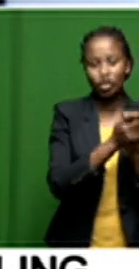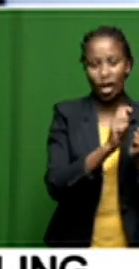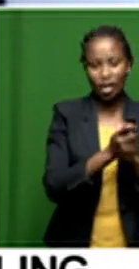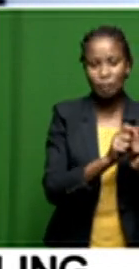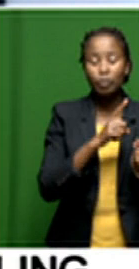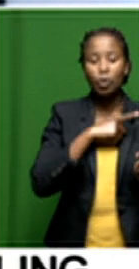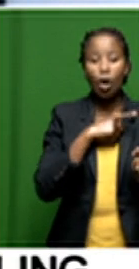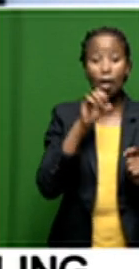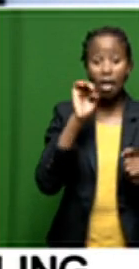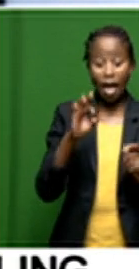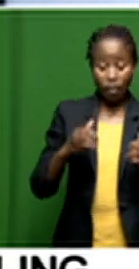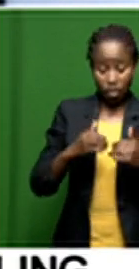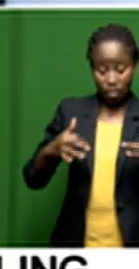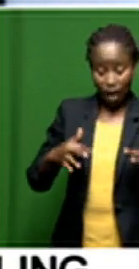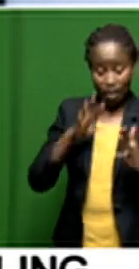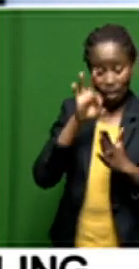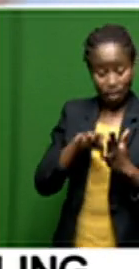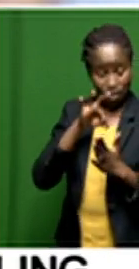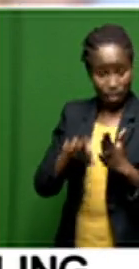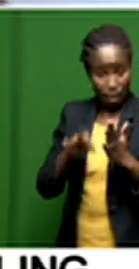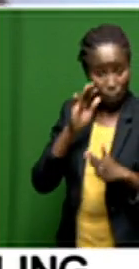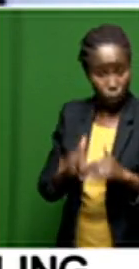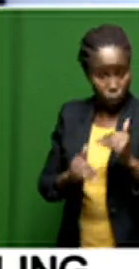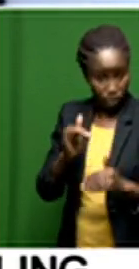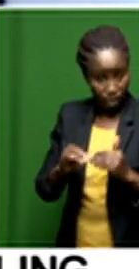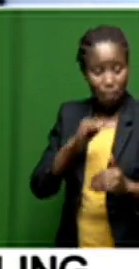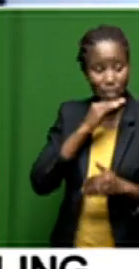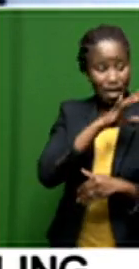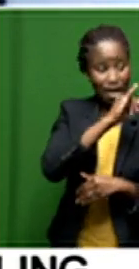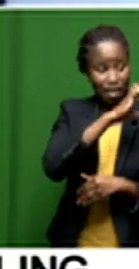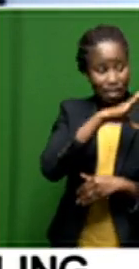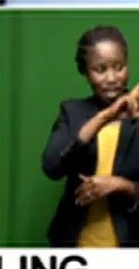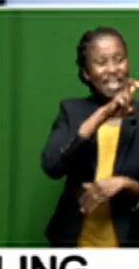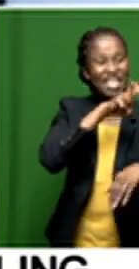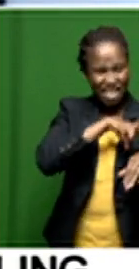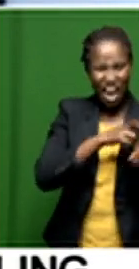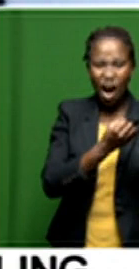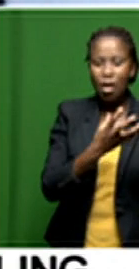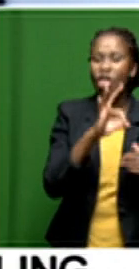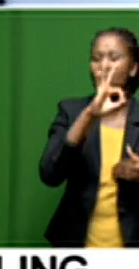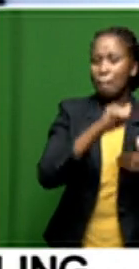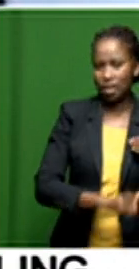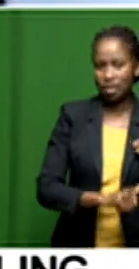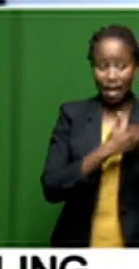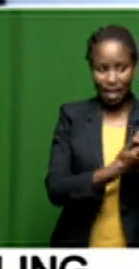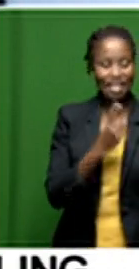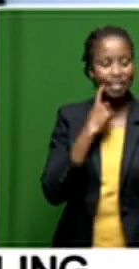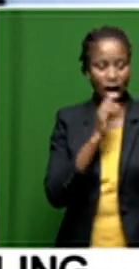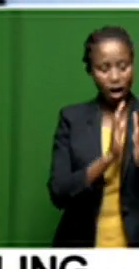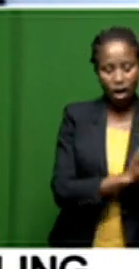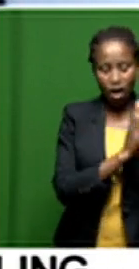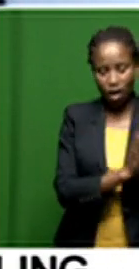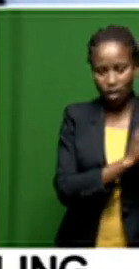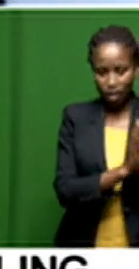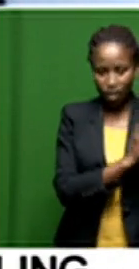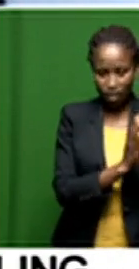electoral process is started, and the IEC normally needs about 3 months in order to plan all of this logistical steps